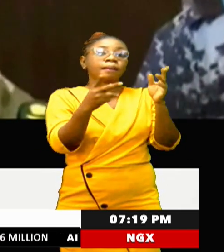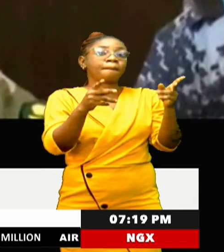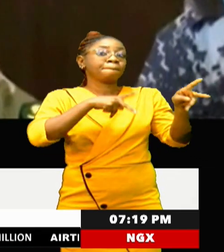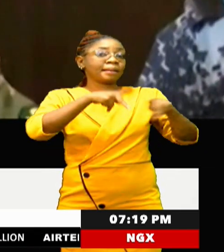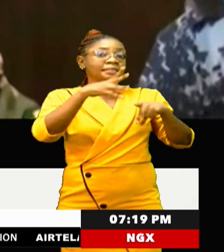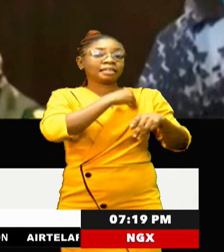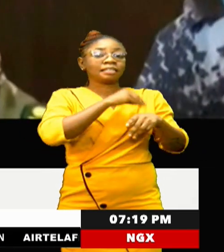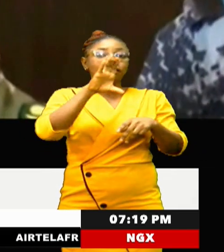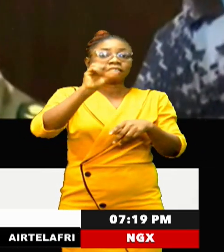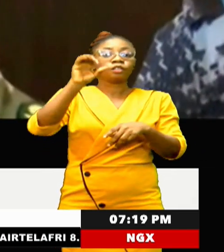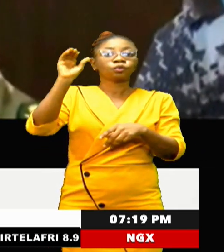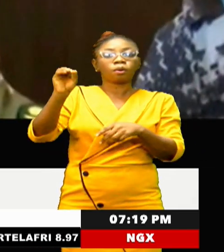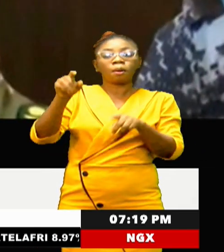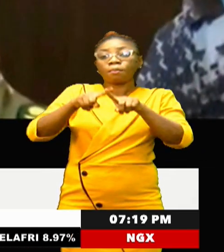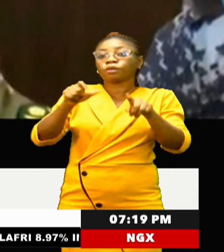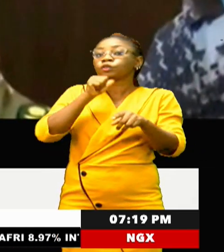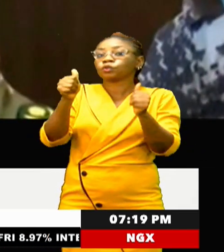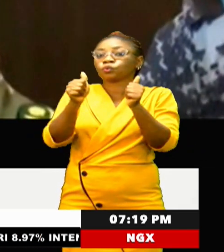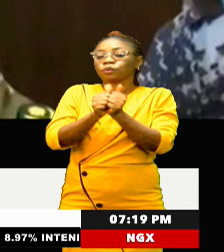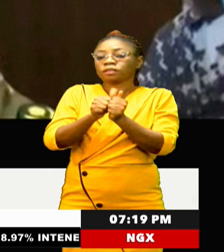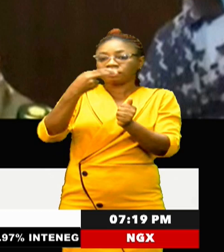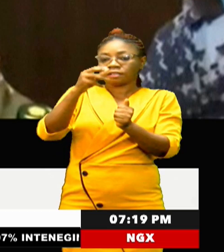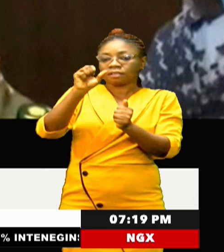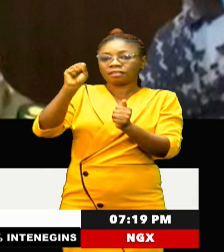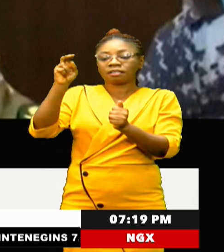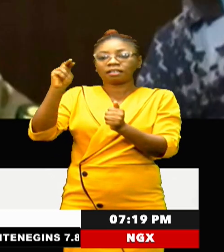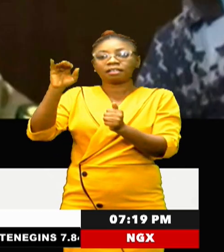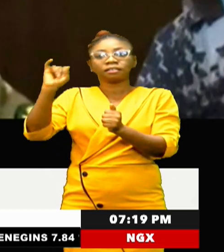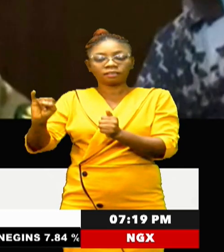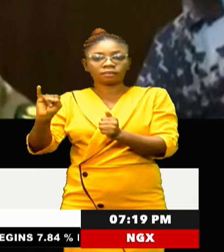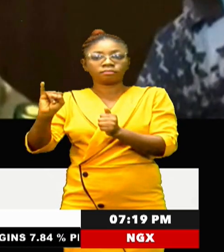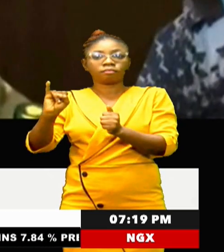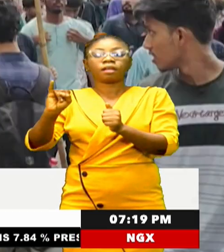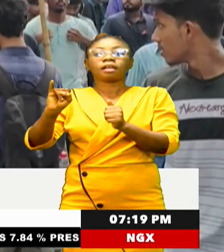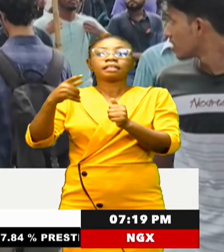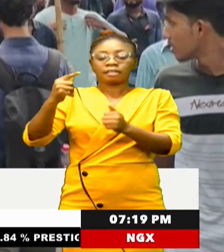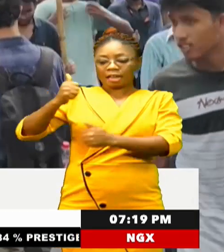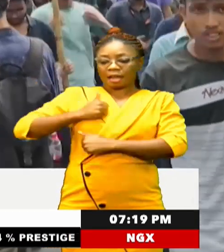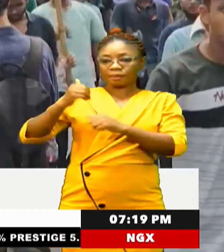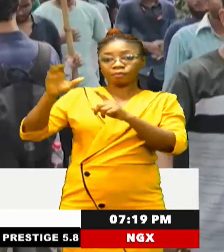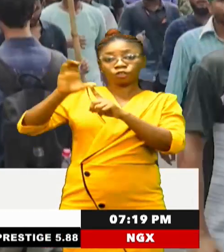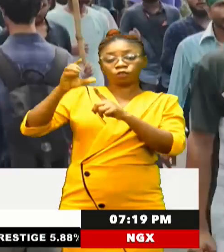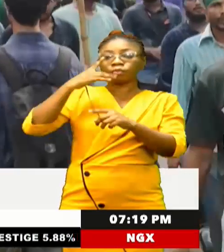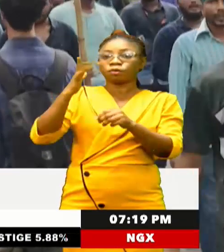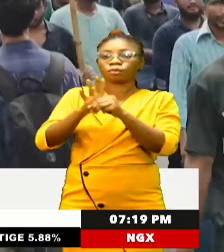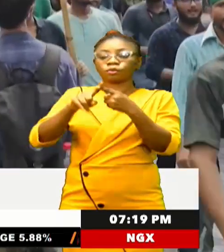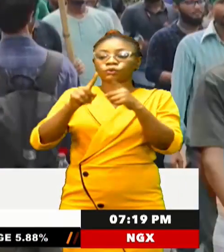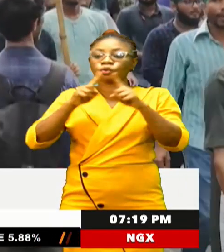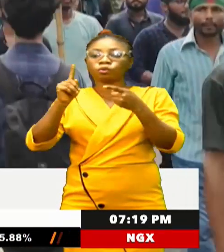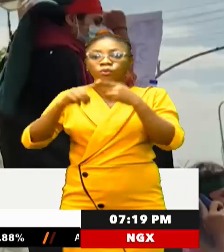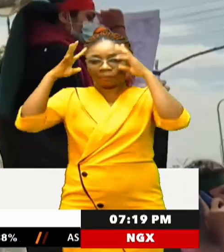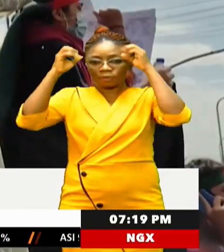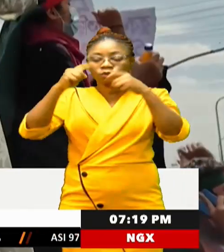civil society members, but not with Hassani's Awami League. The army chief promised to talk to the president to form a